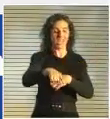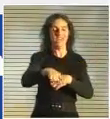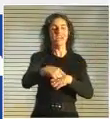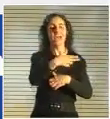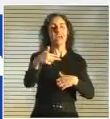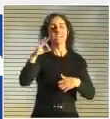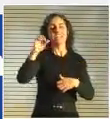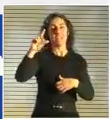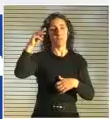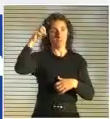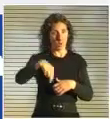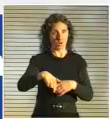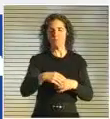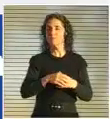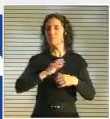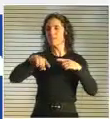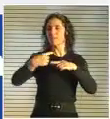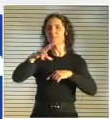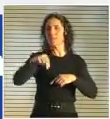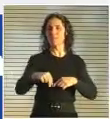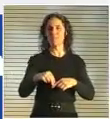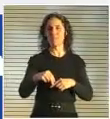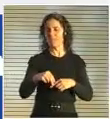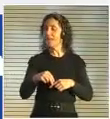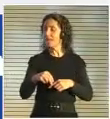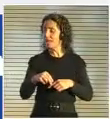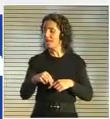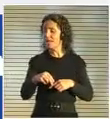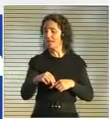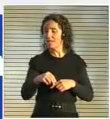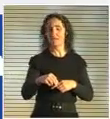out last year. I would encourage you to read it if you're interested in the journey of SeaBOS.